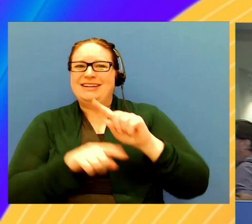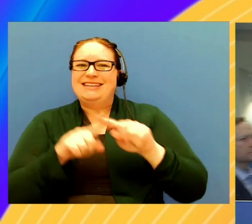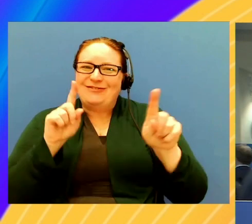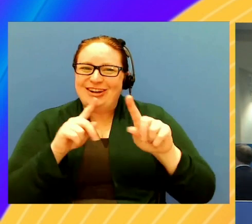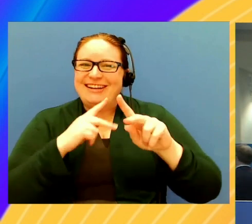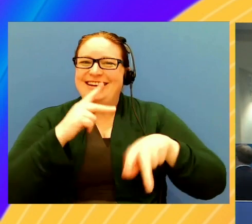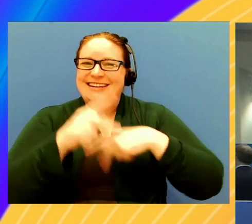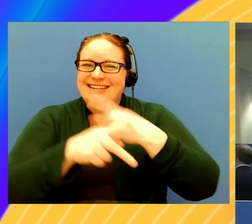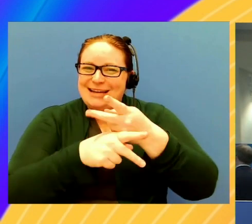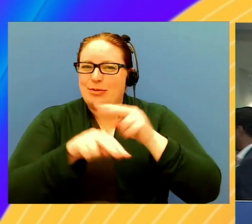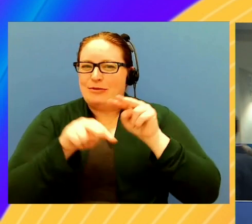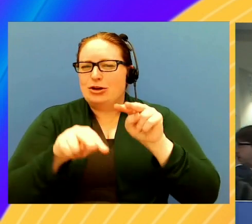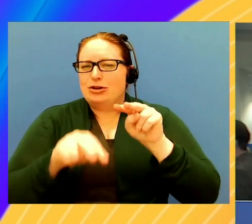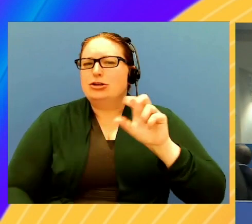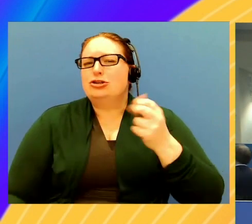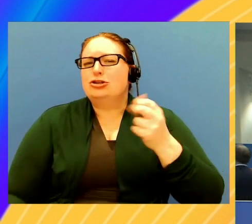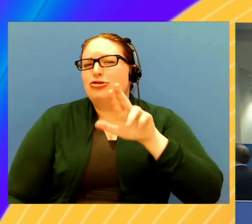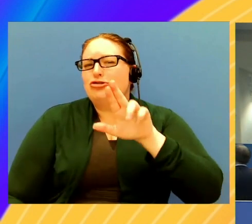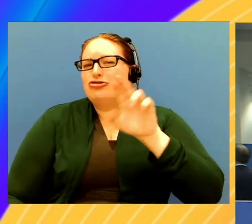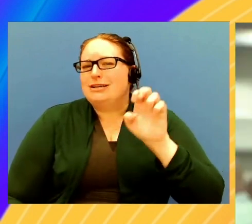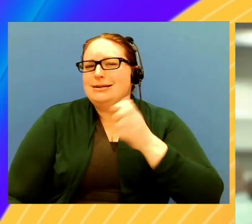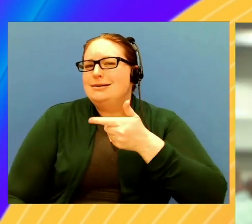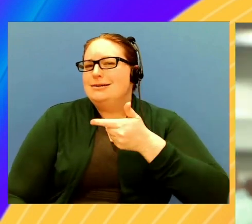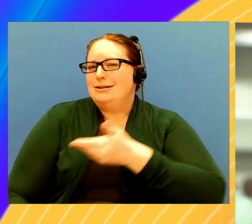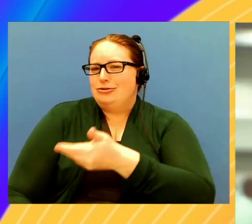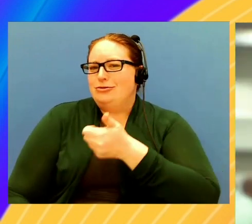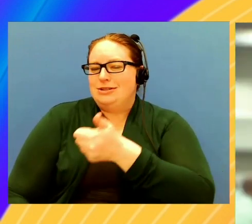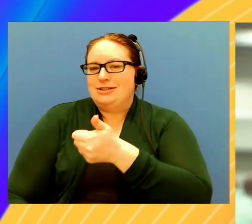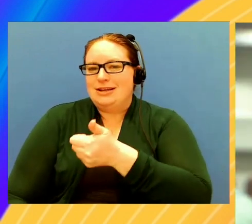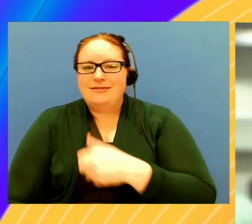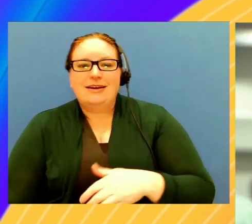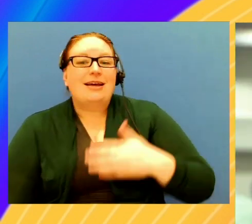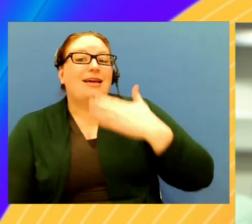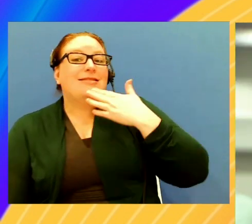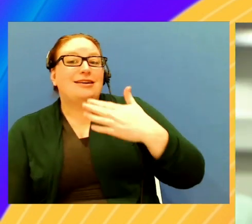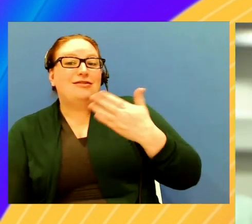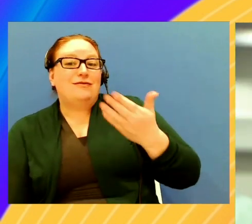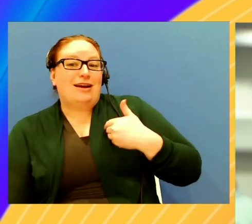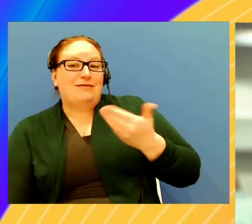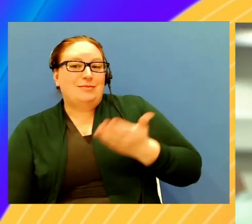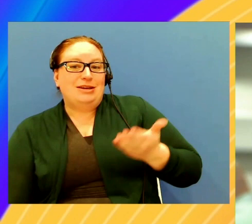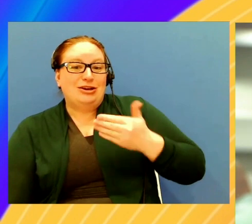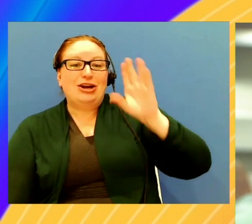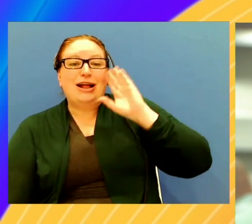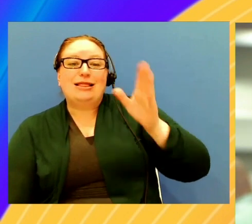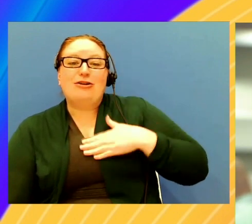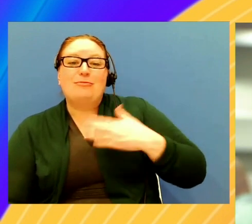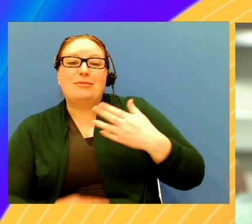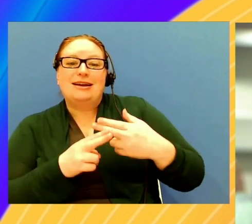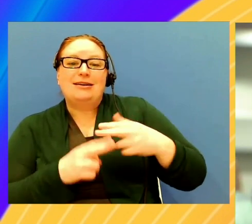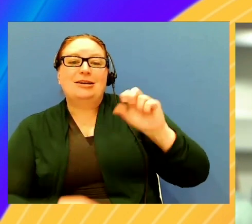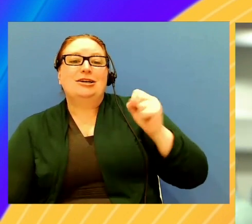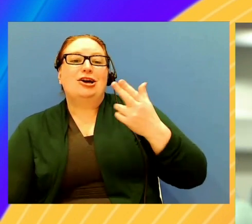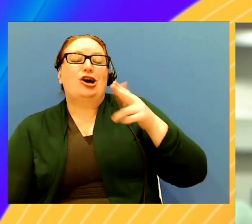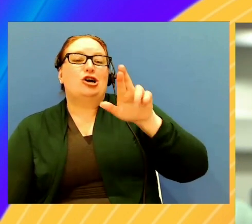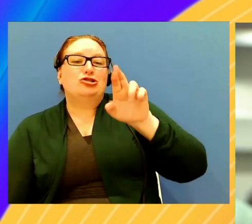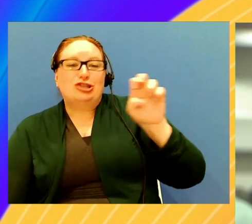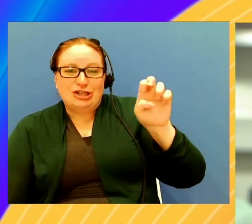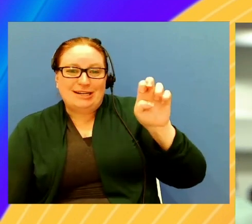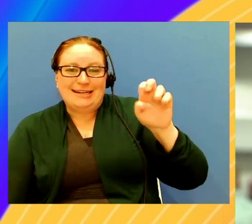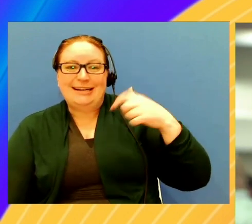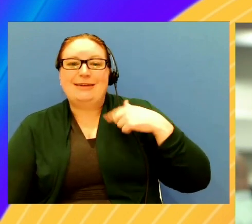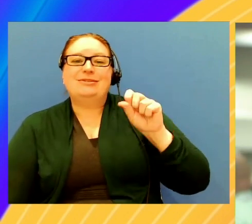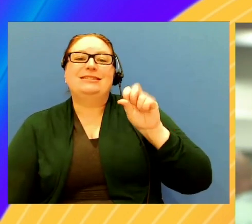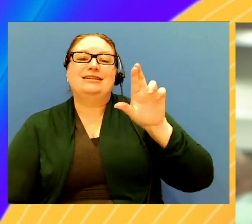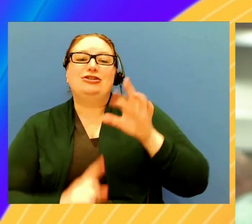Shri, why don't you go ahead and introduce yourself? Thanks for having me, Jeff. Hello, everyone. My name is Shri Chinnasamy. I'm a Senior